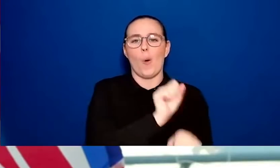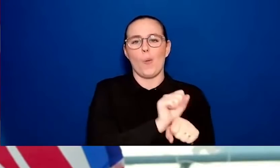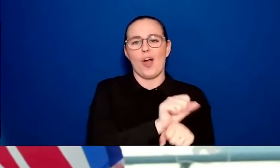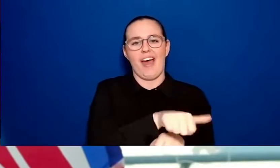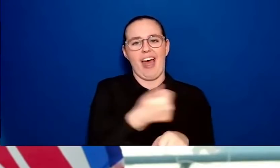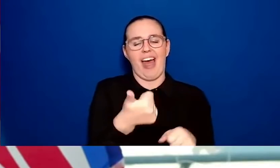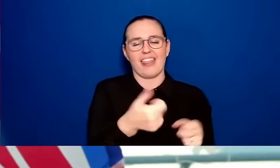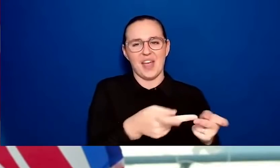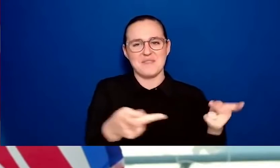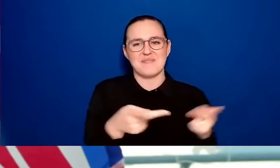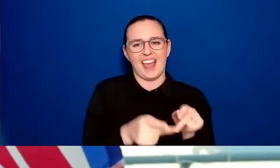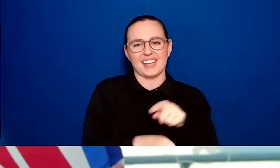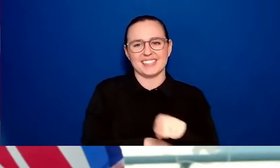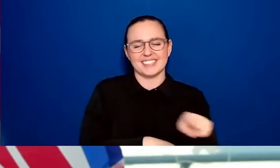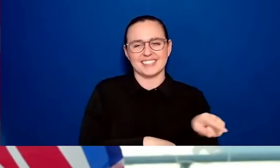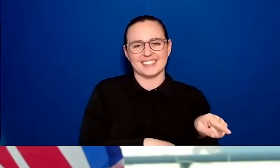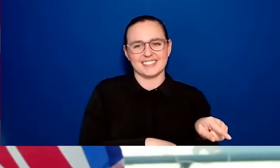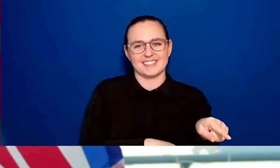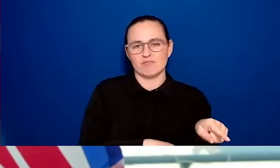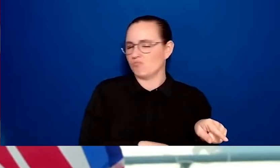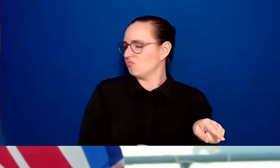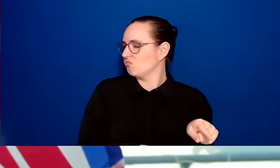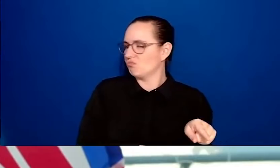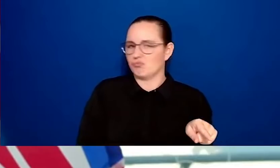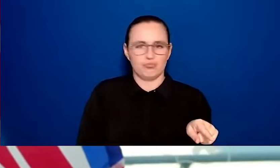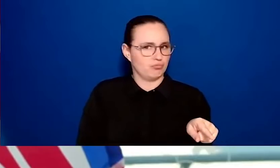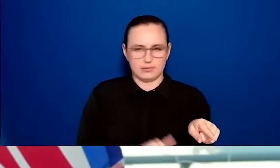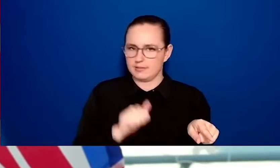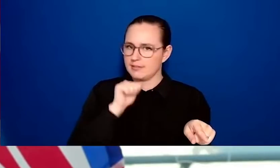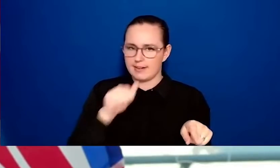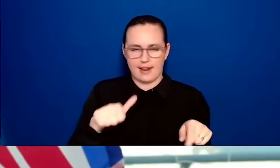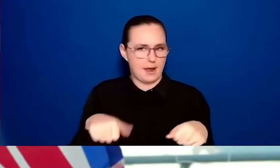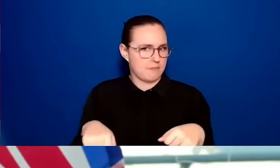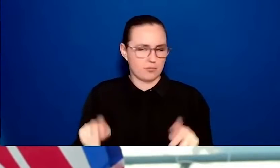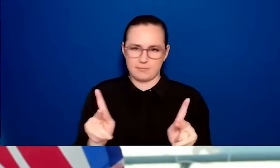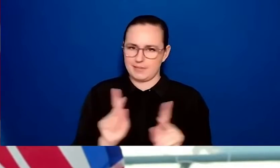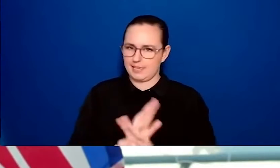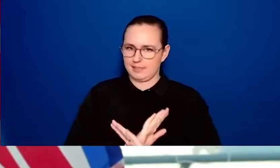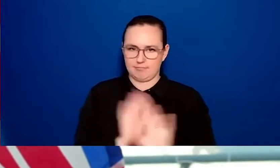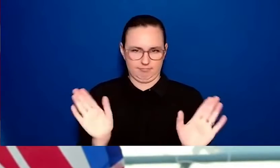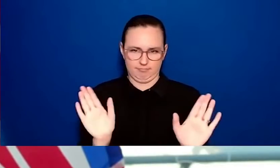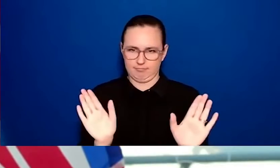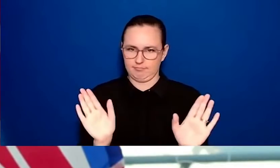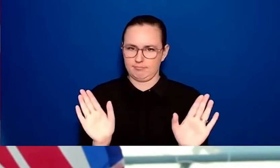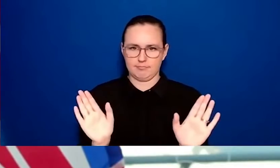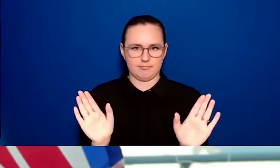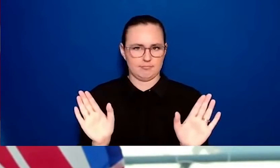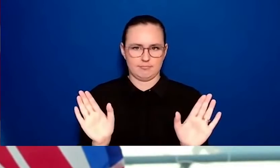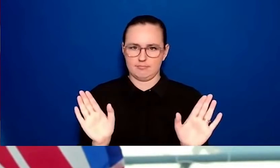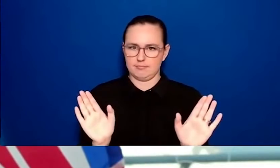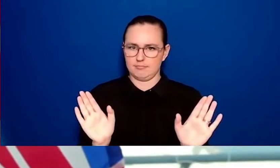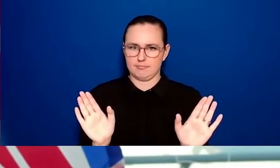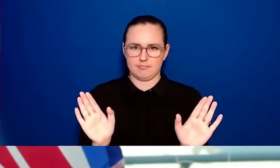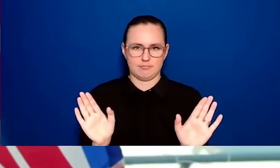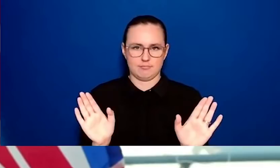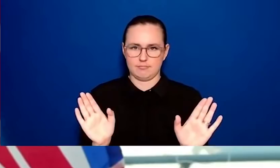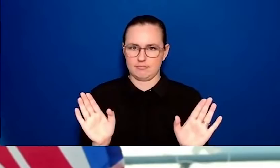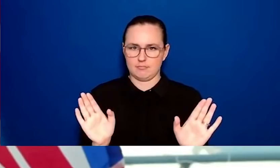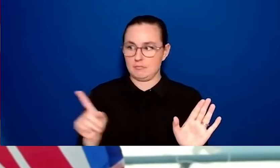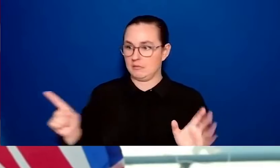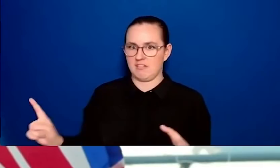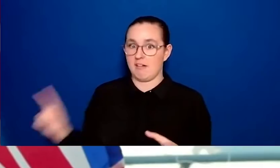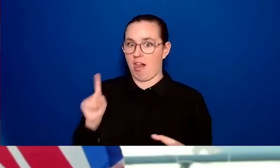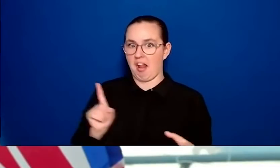not something that we would that is going to be able to do